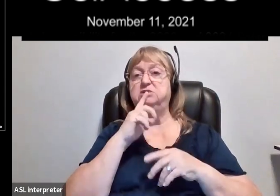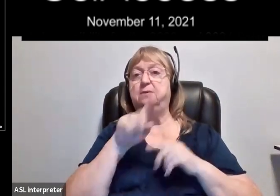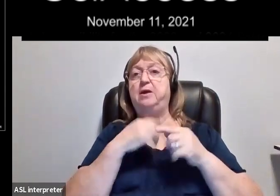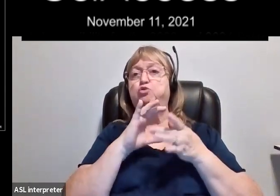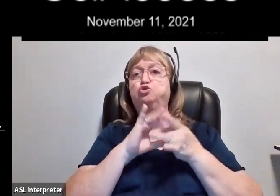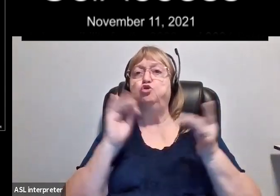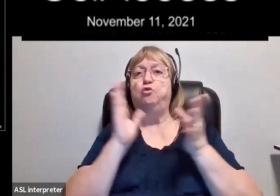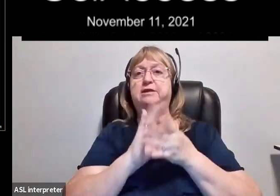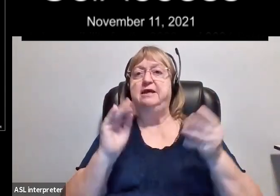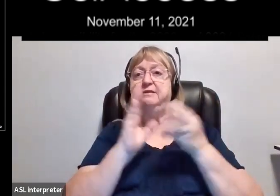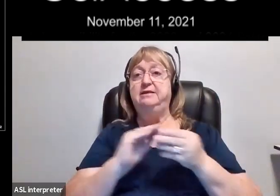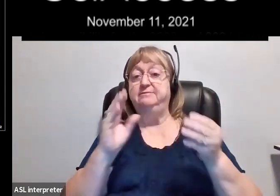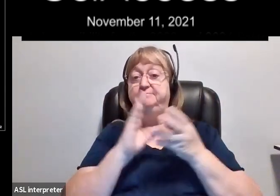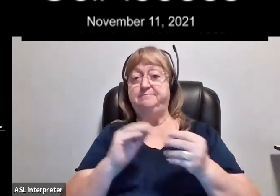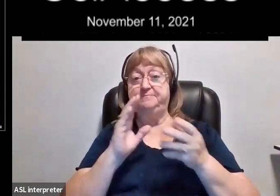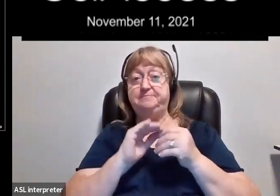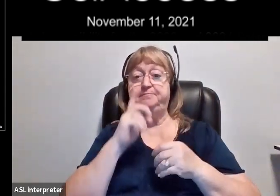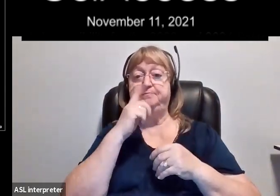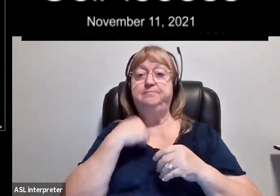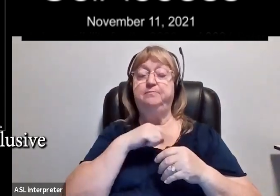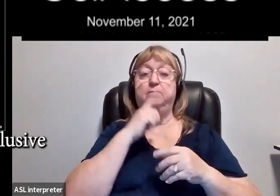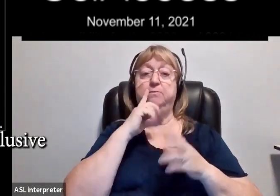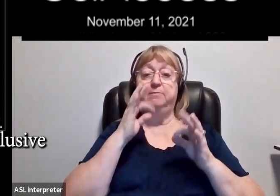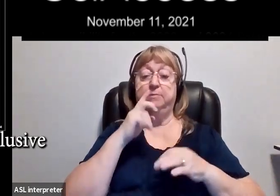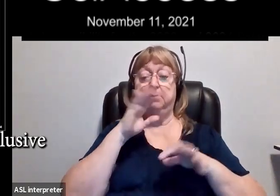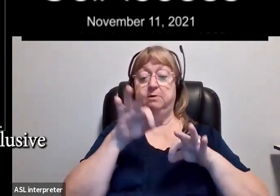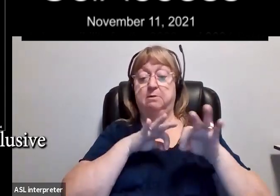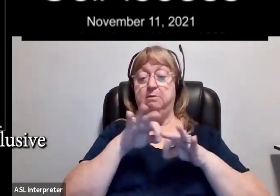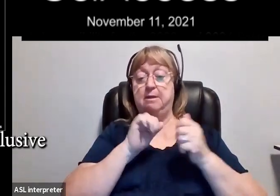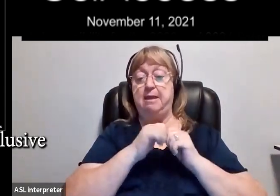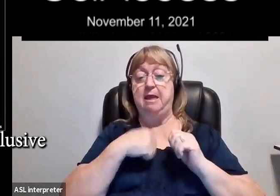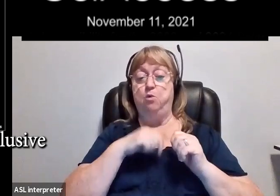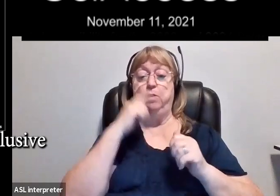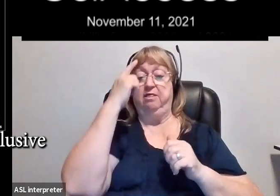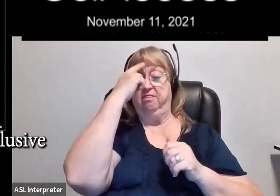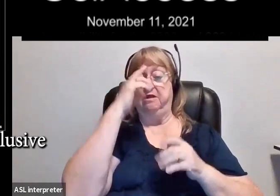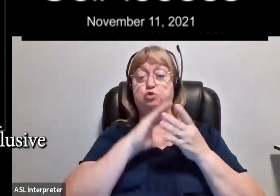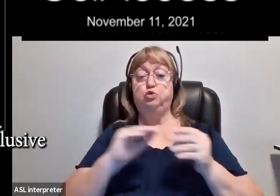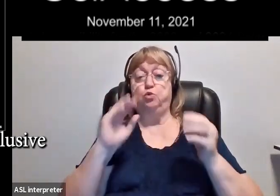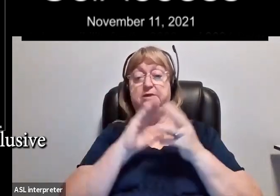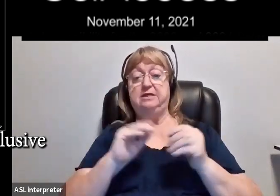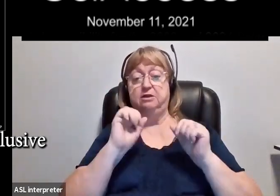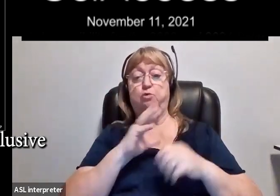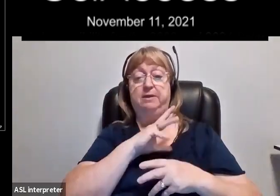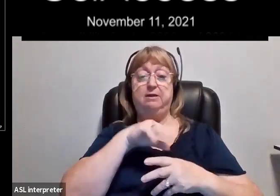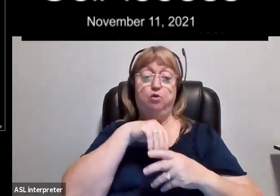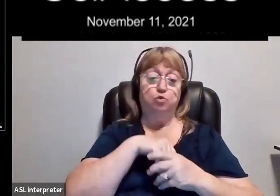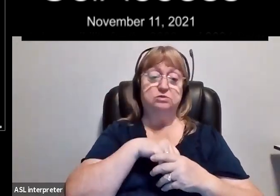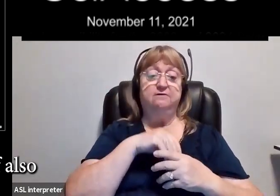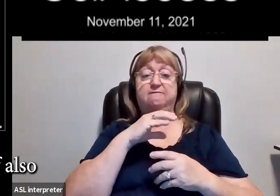storytelling, since we desired to explain how we think storytelling can be inclusive and can